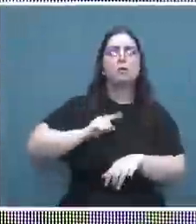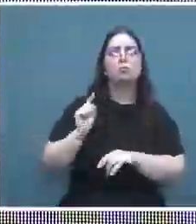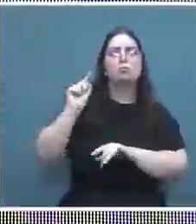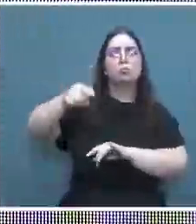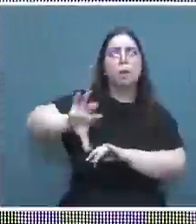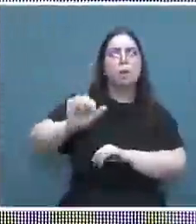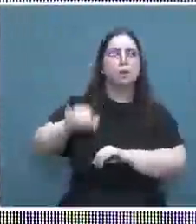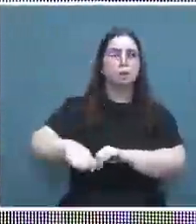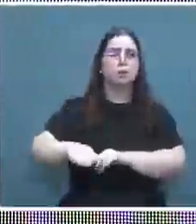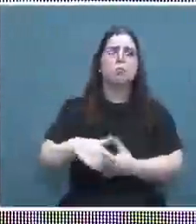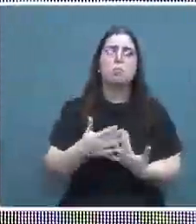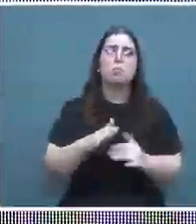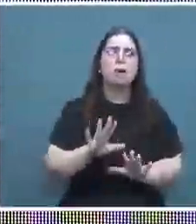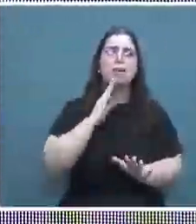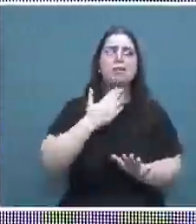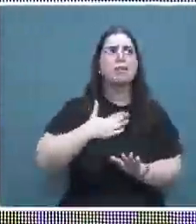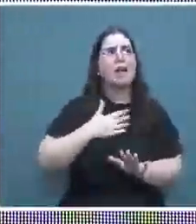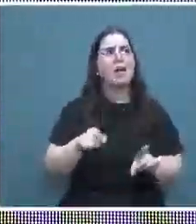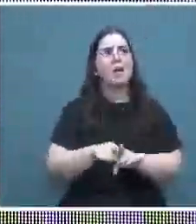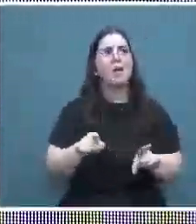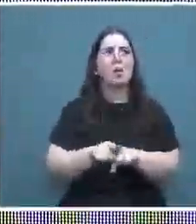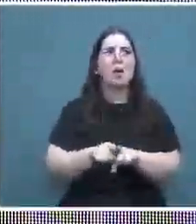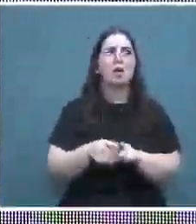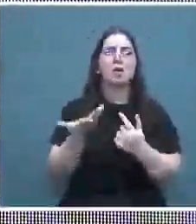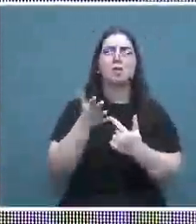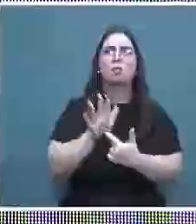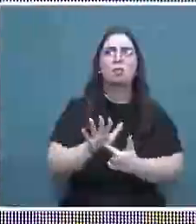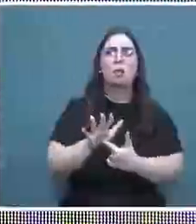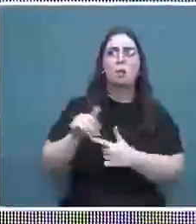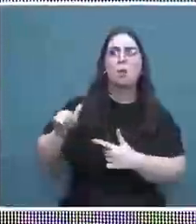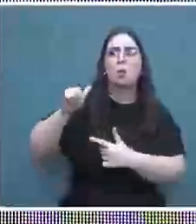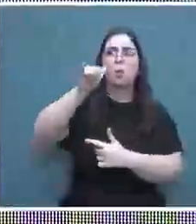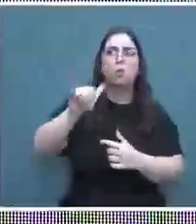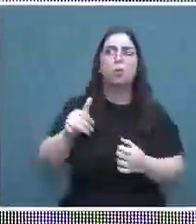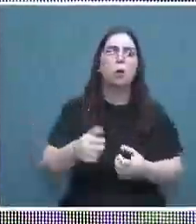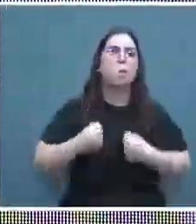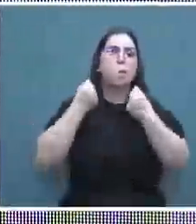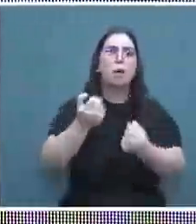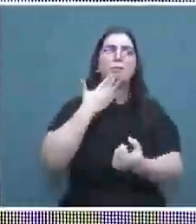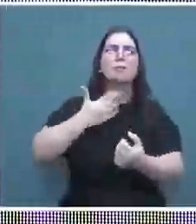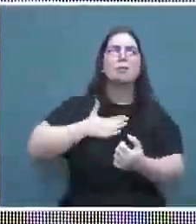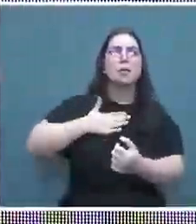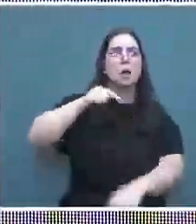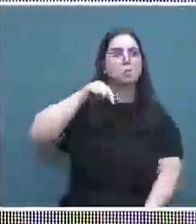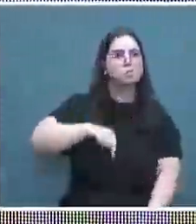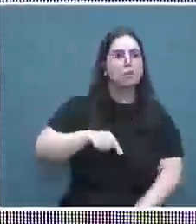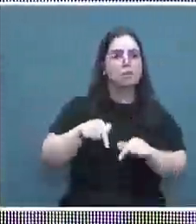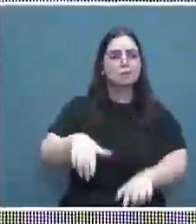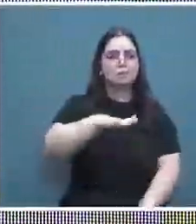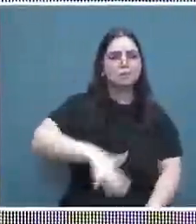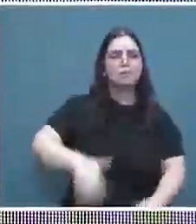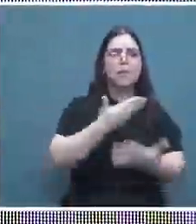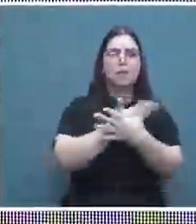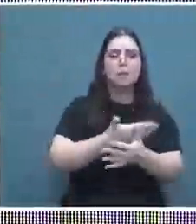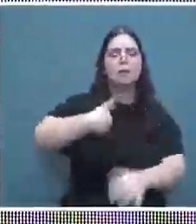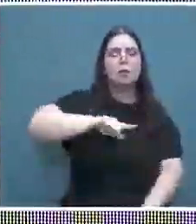kind of impeding us to flee maybe made us a little bit much more stronger as a female in Albania, because we want to